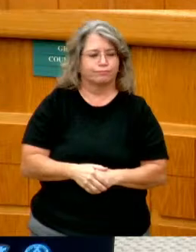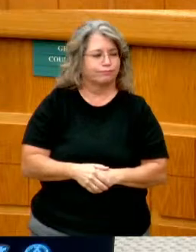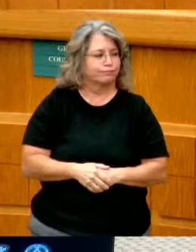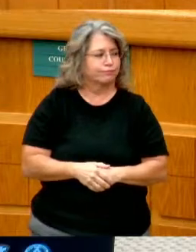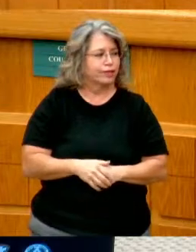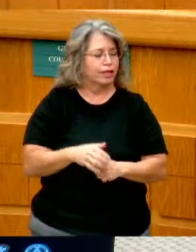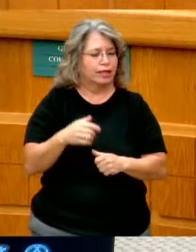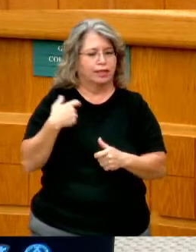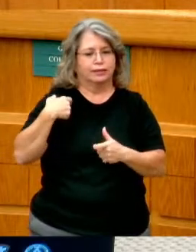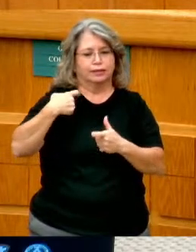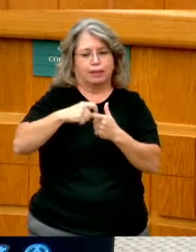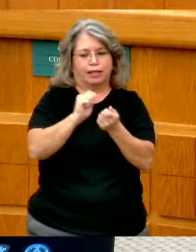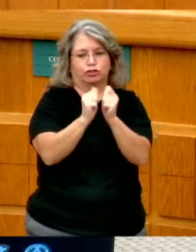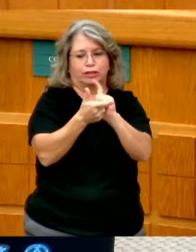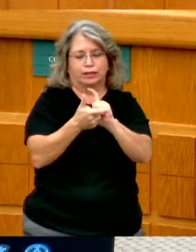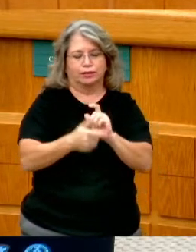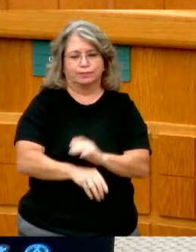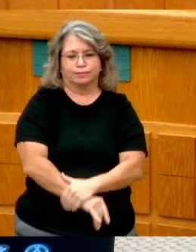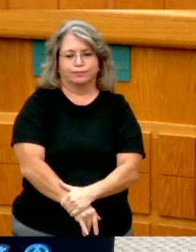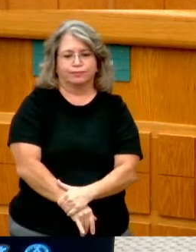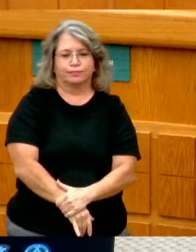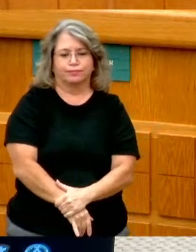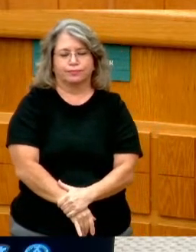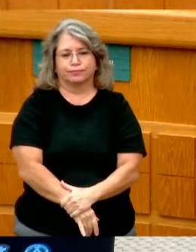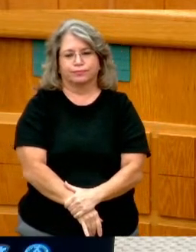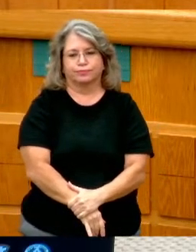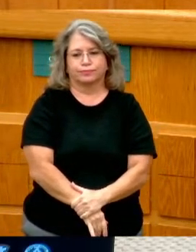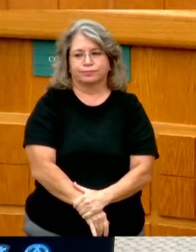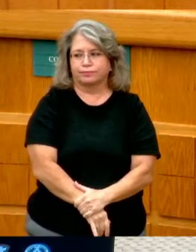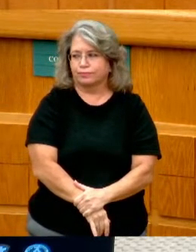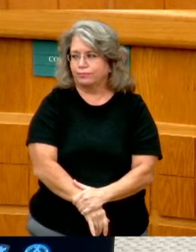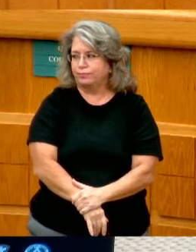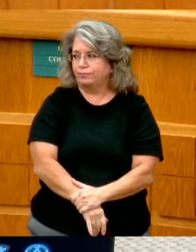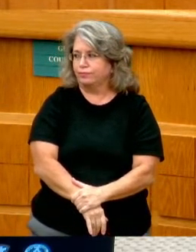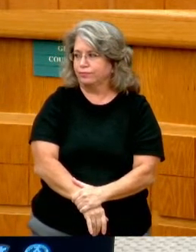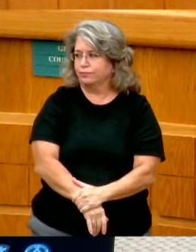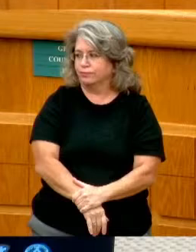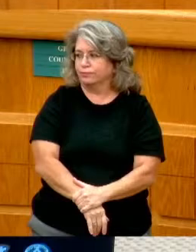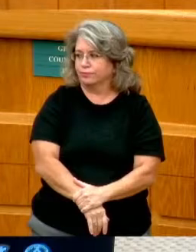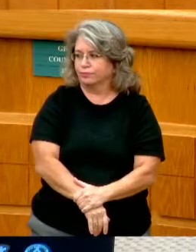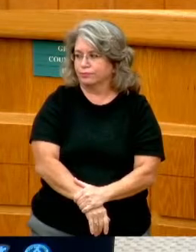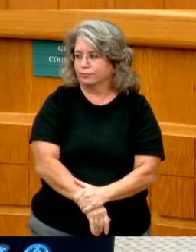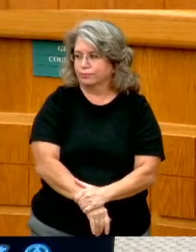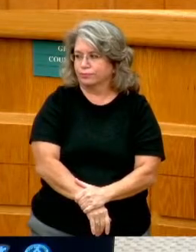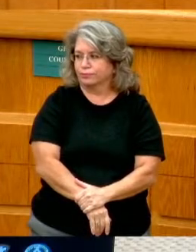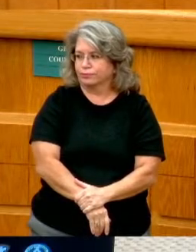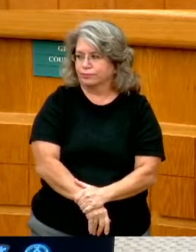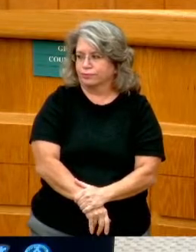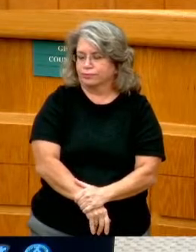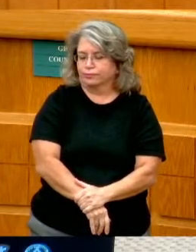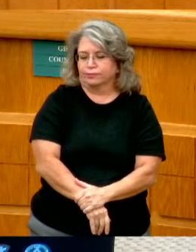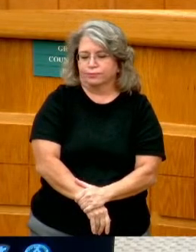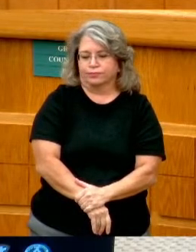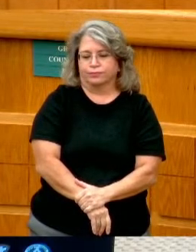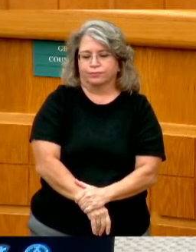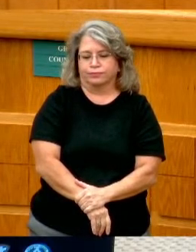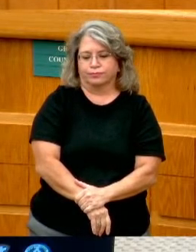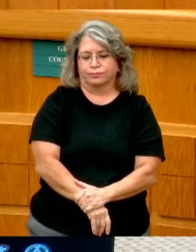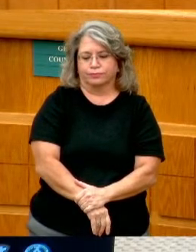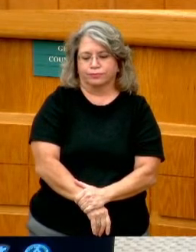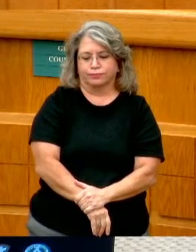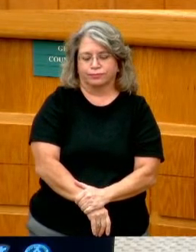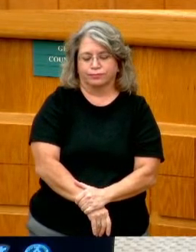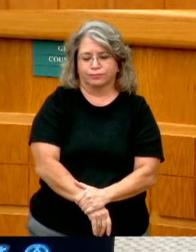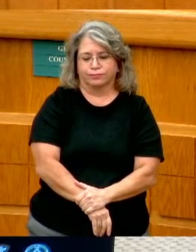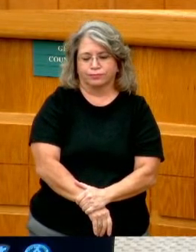Tendremos clínicas de segunda dosis para más de las 9,000 personas que recibieron la primera dosis los días 11, 12, 15 o 16 de enero. Esas